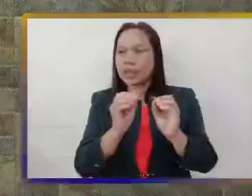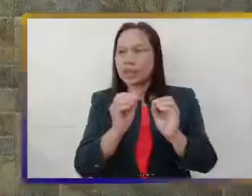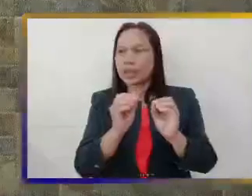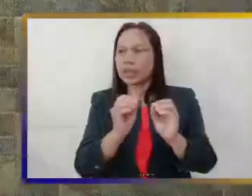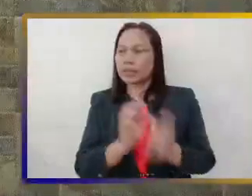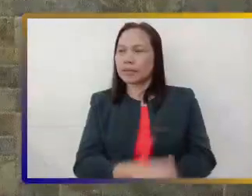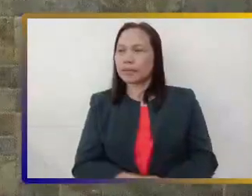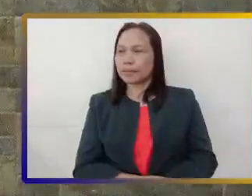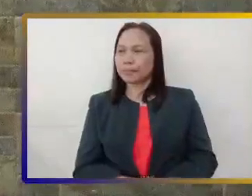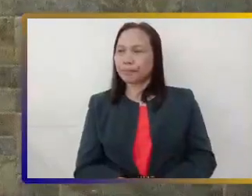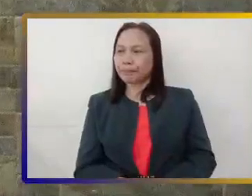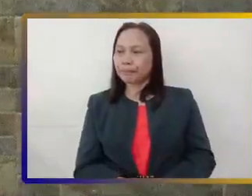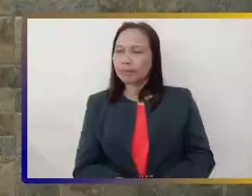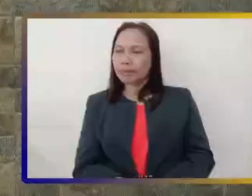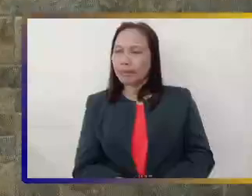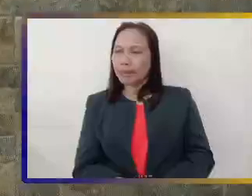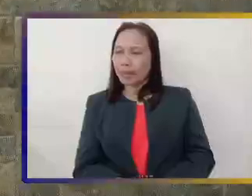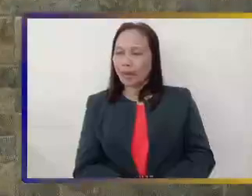third